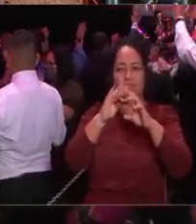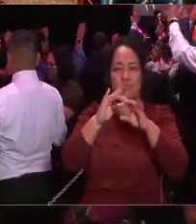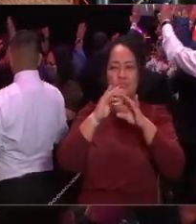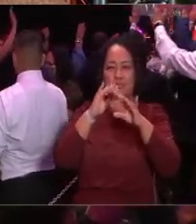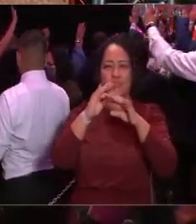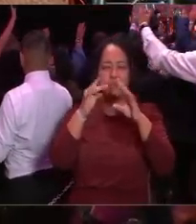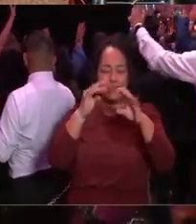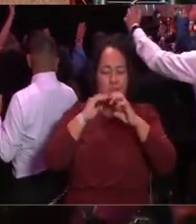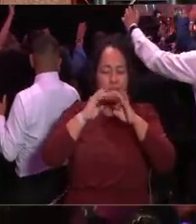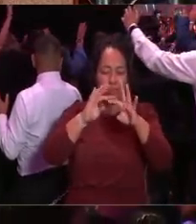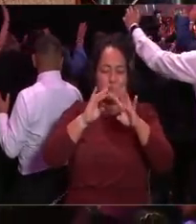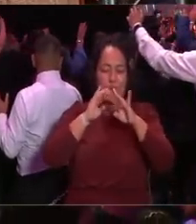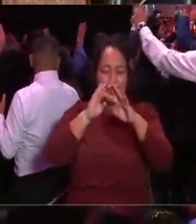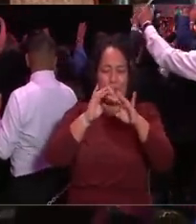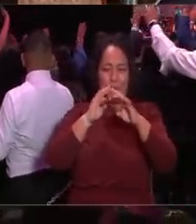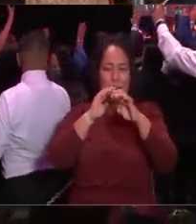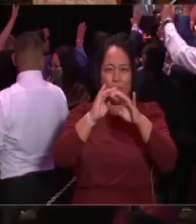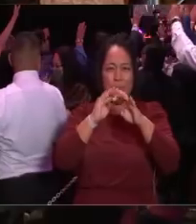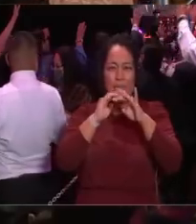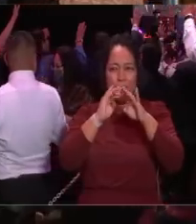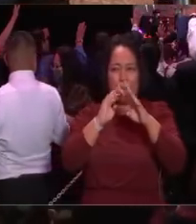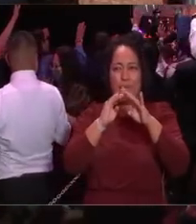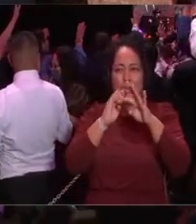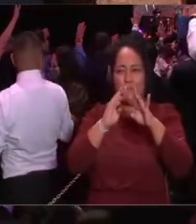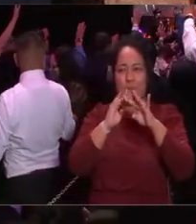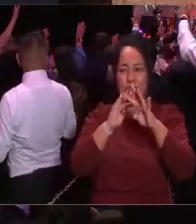lenguas. Come on, speak in tongues. Habla en lenguas.